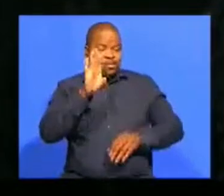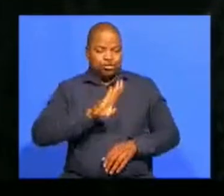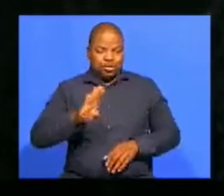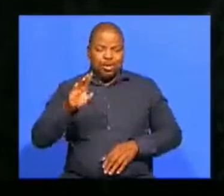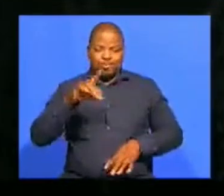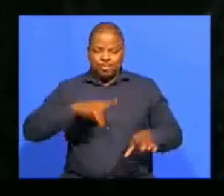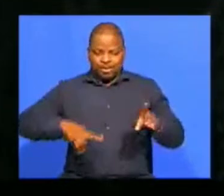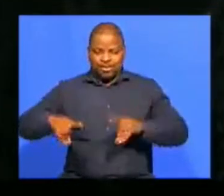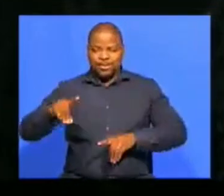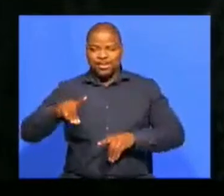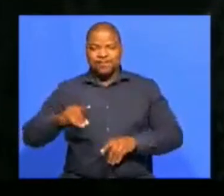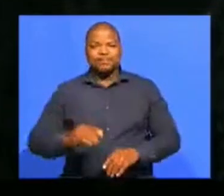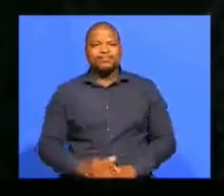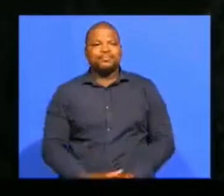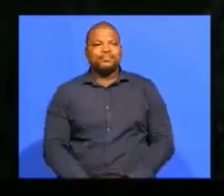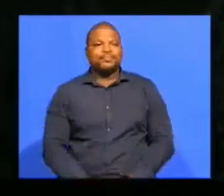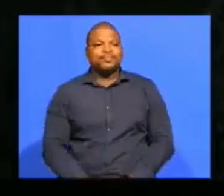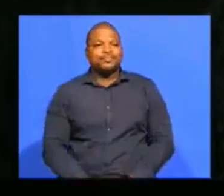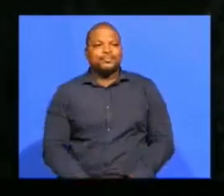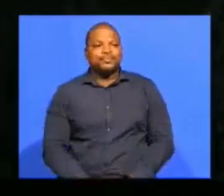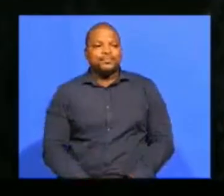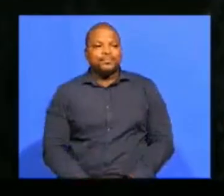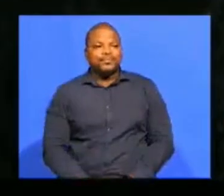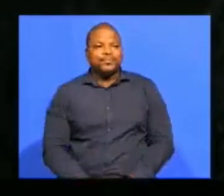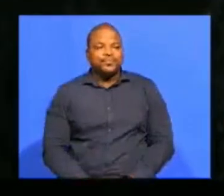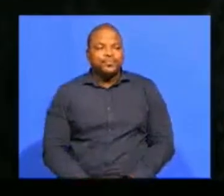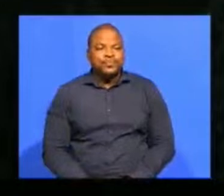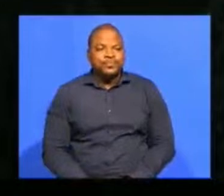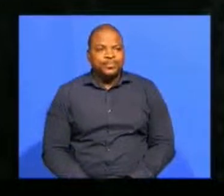Botswana. There's reciprocity.